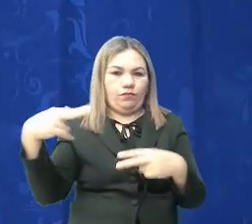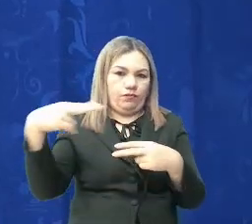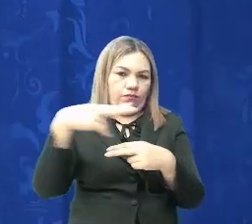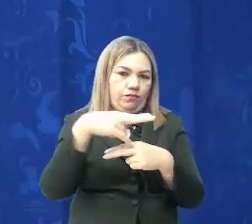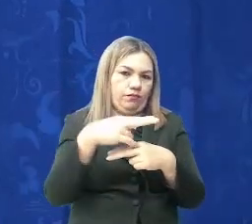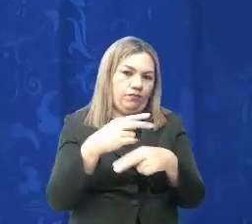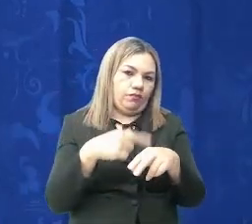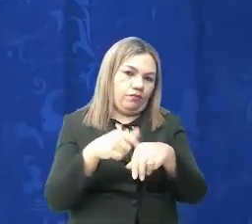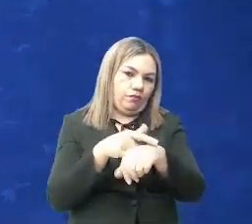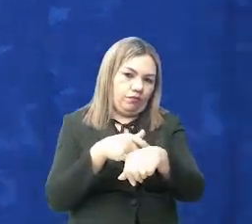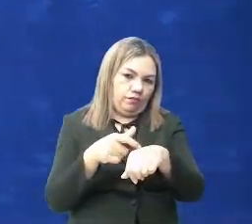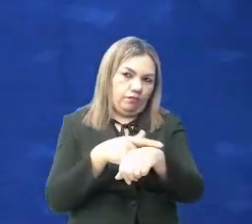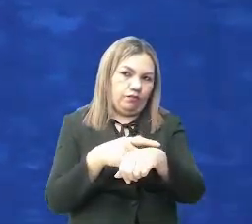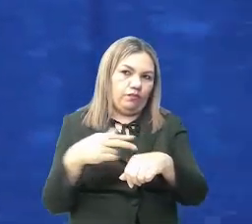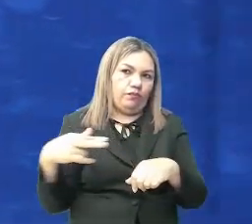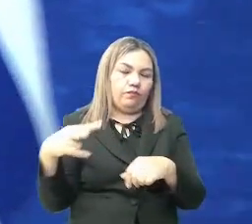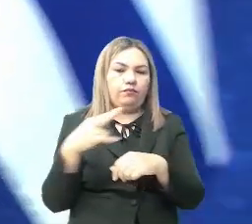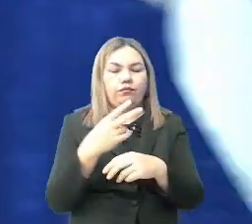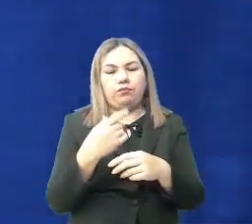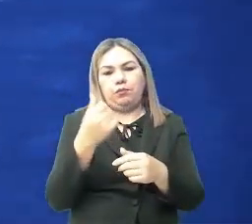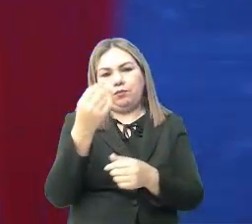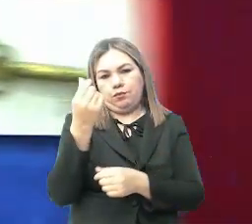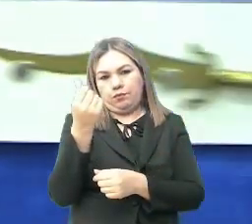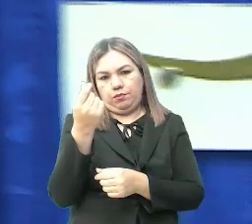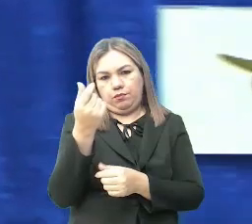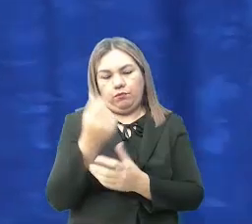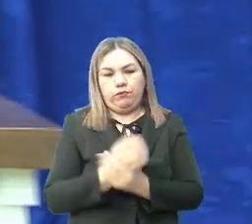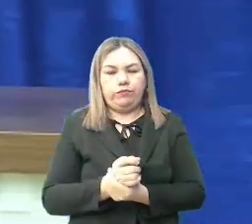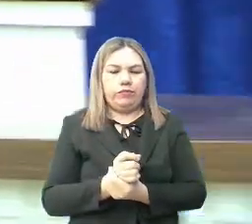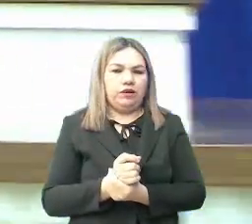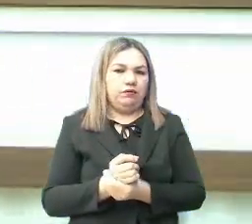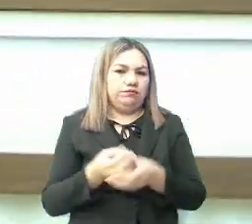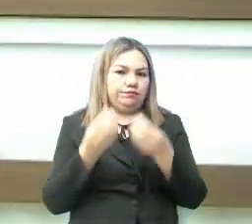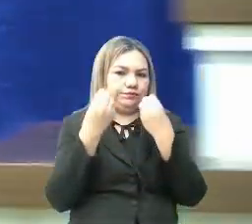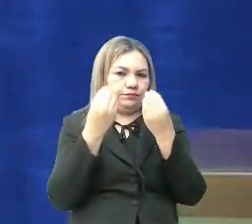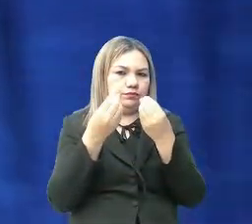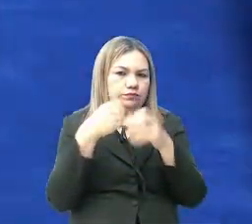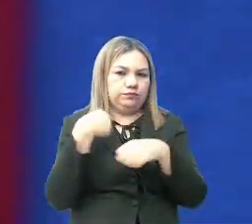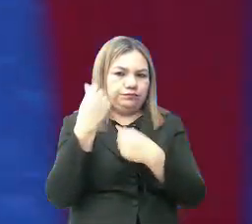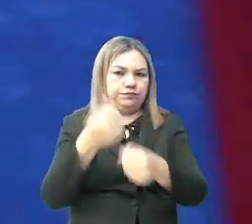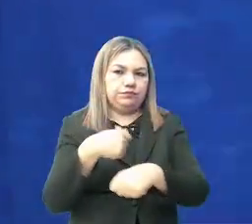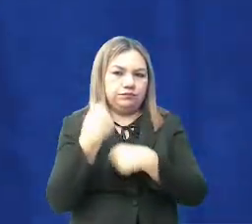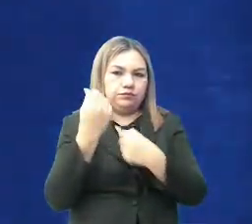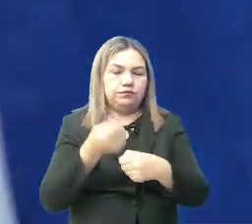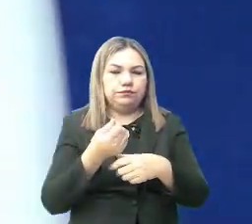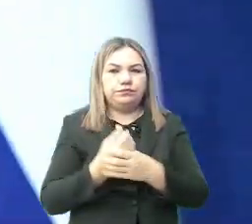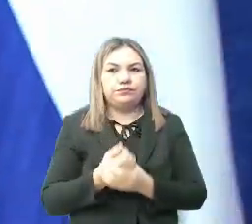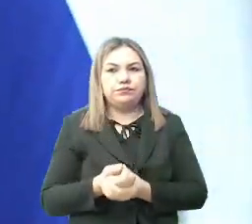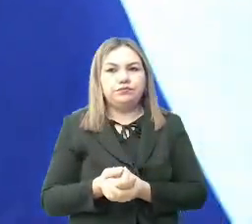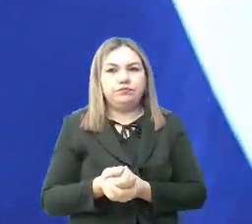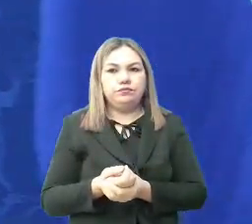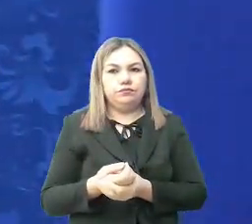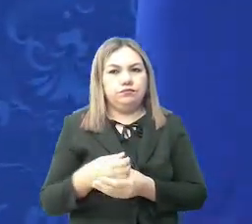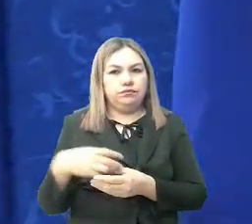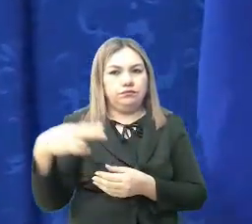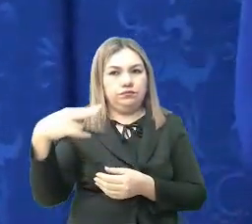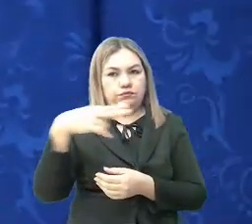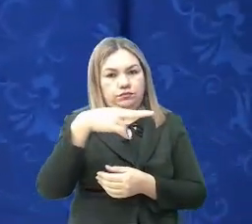going to remove things. I'm going to remove money. And how is that, Apostle?